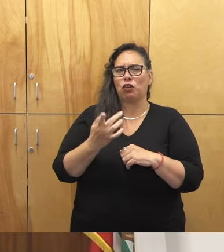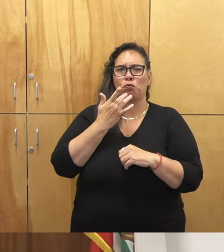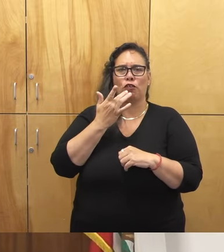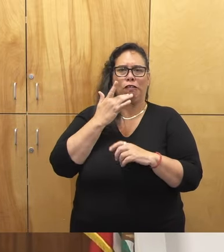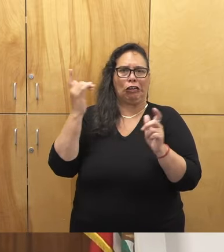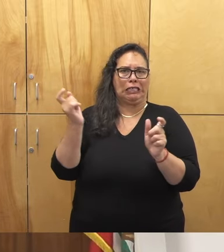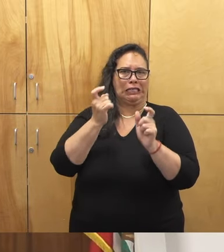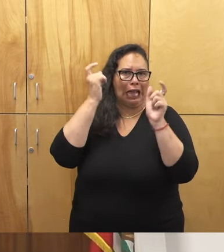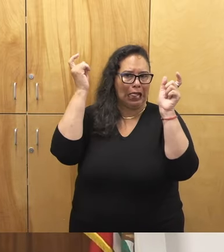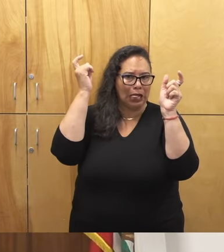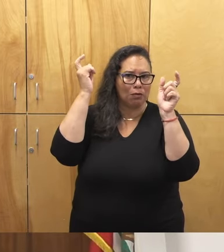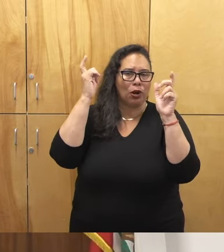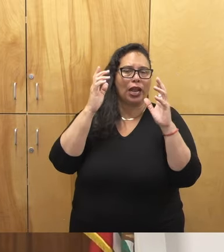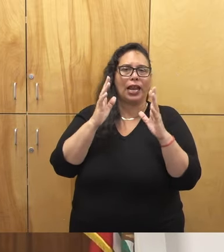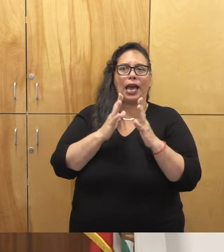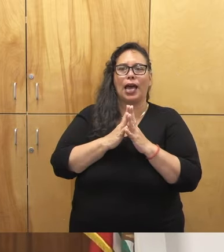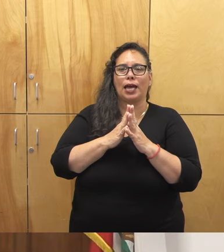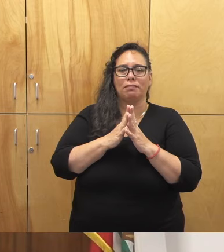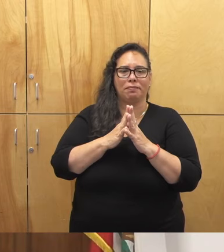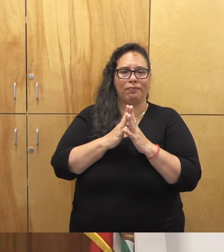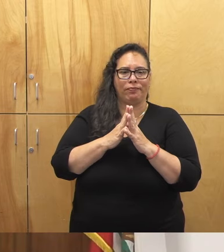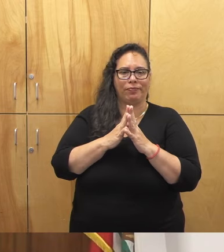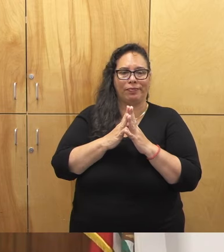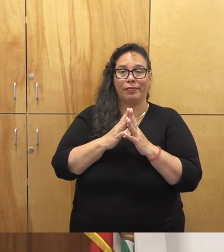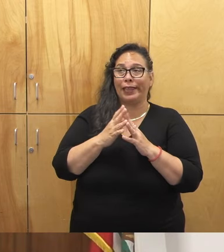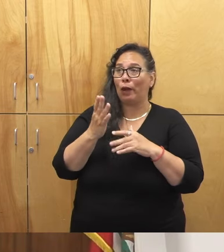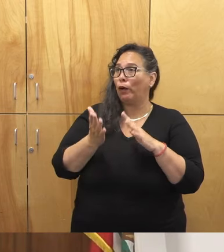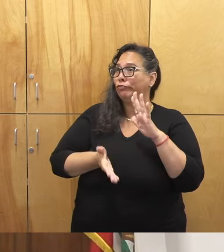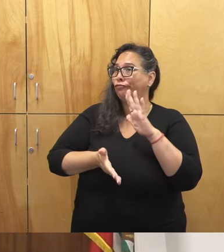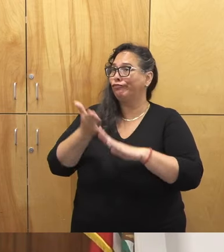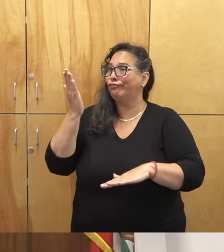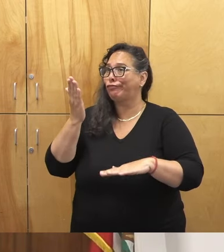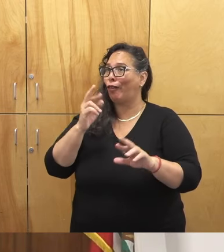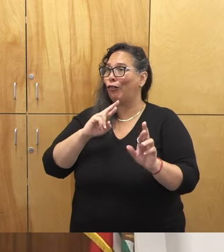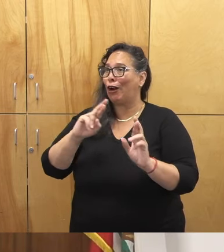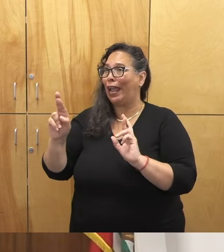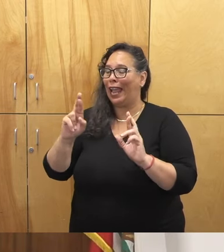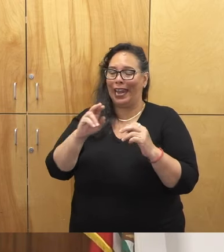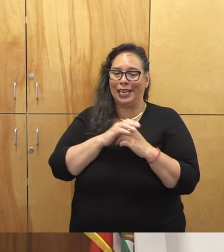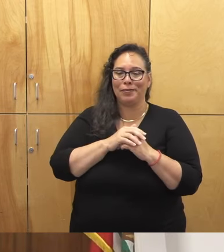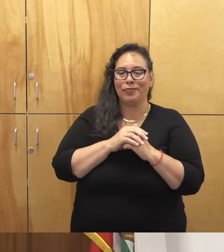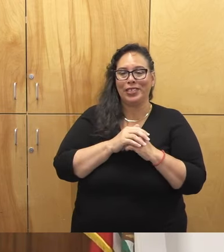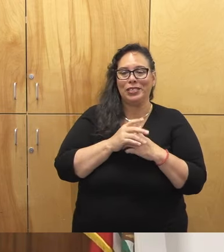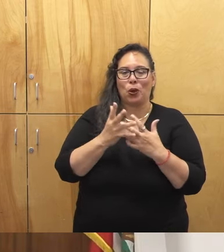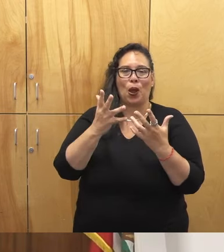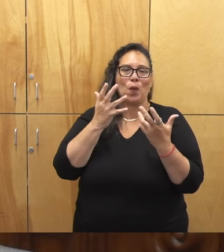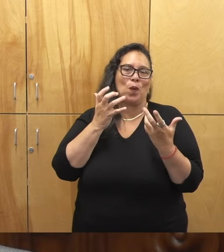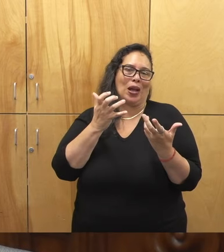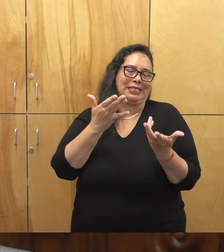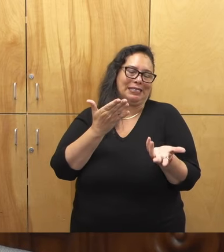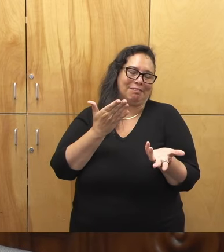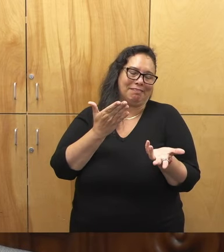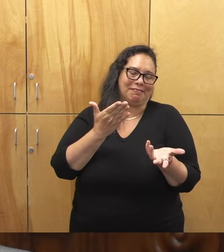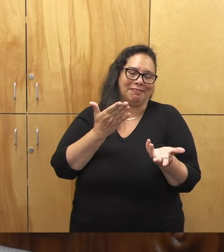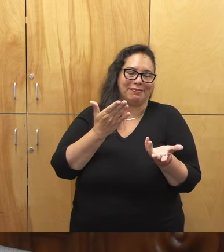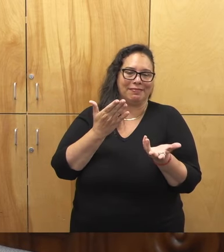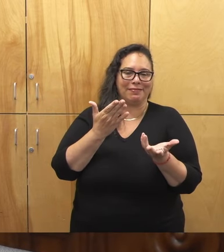celebrate. Yeah, they had one foot out the door already. Yeah, just wanted to extend the